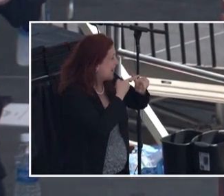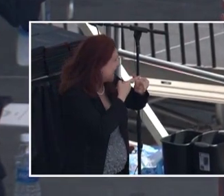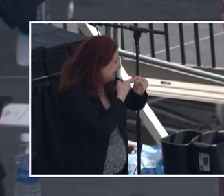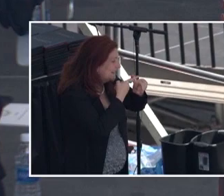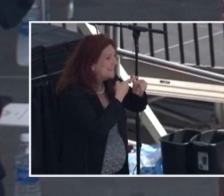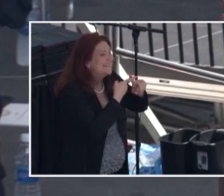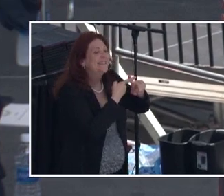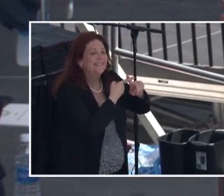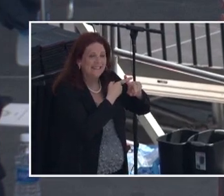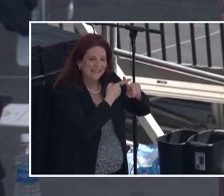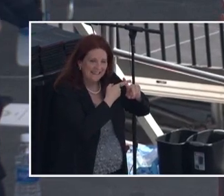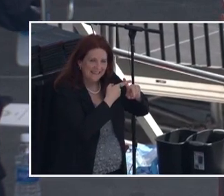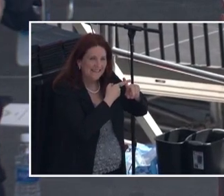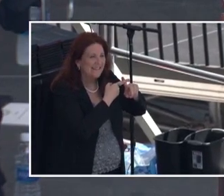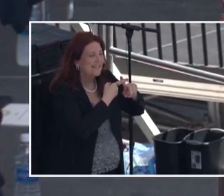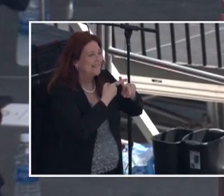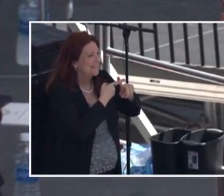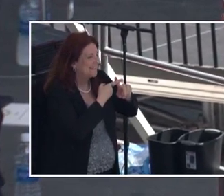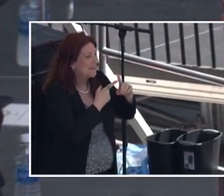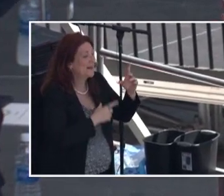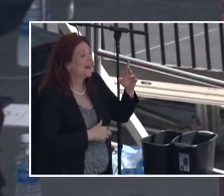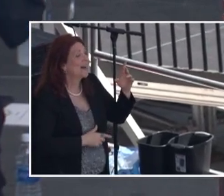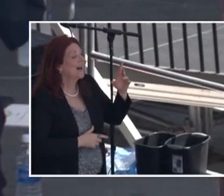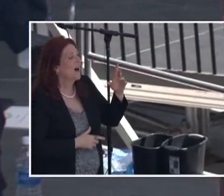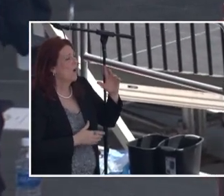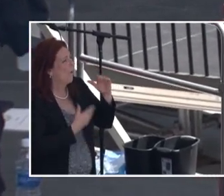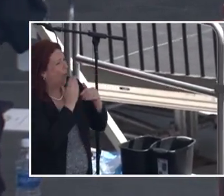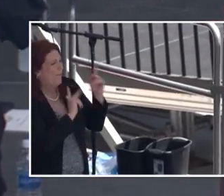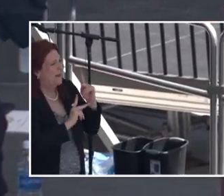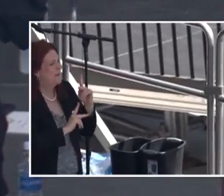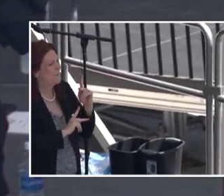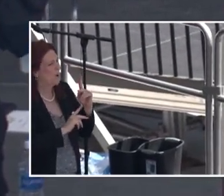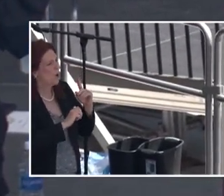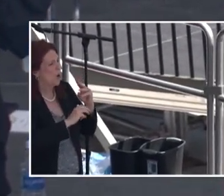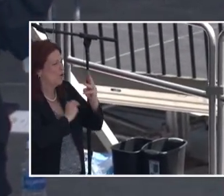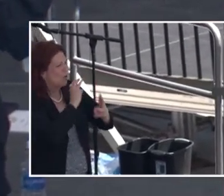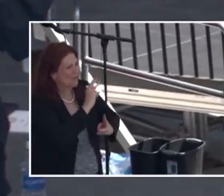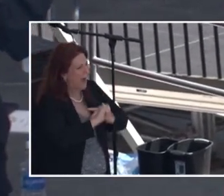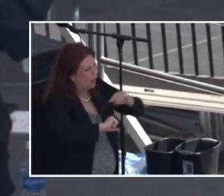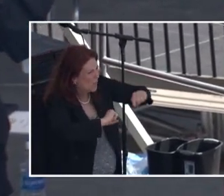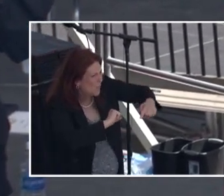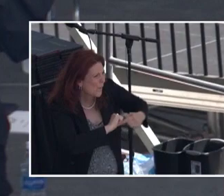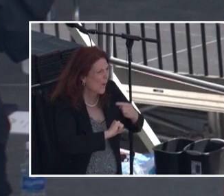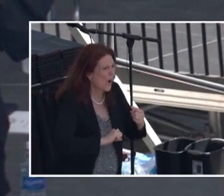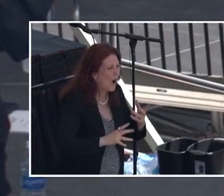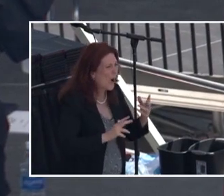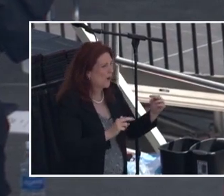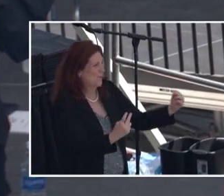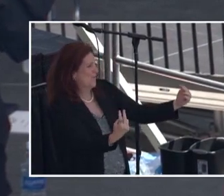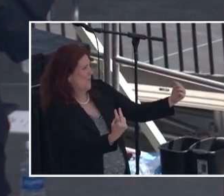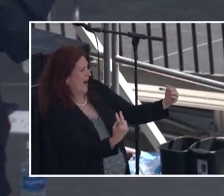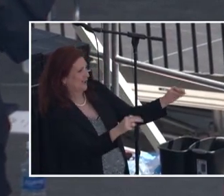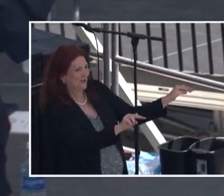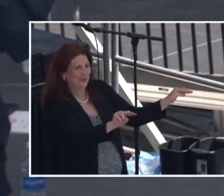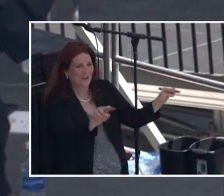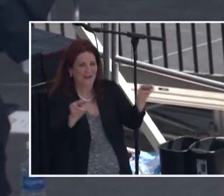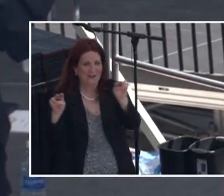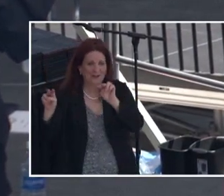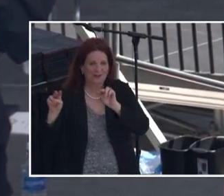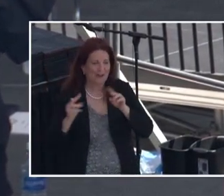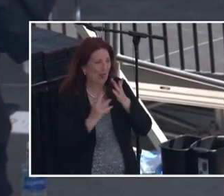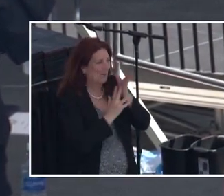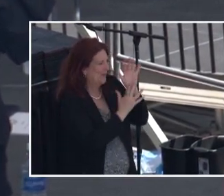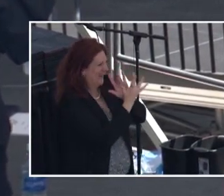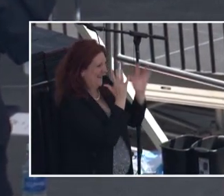watching worldwide via web streaming or joining the conversation